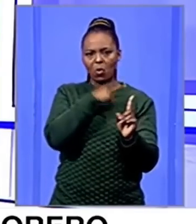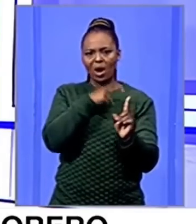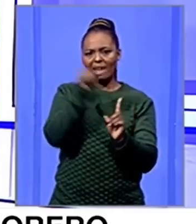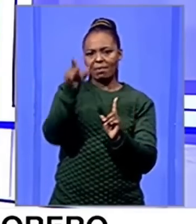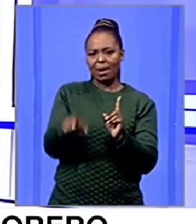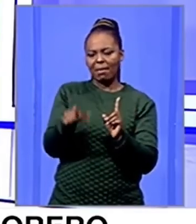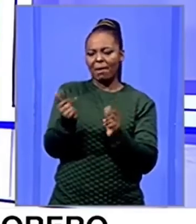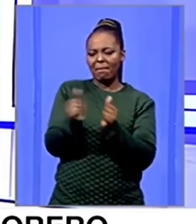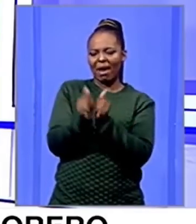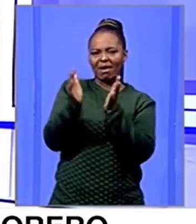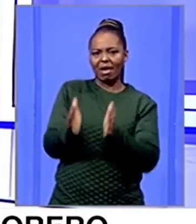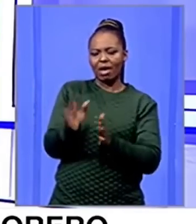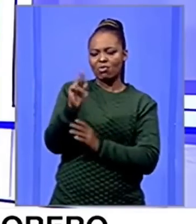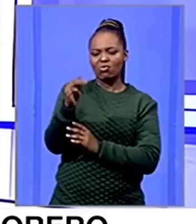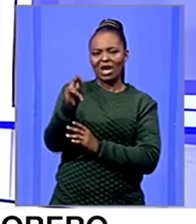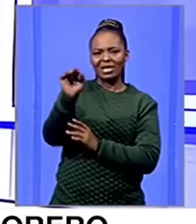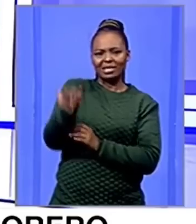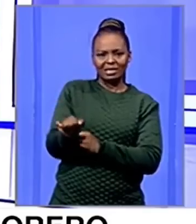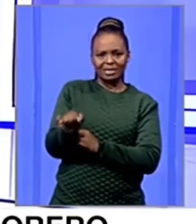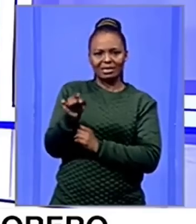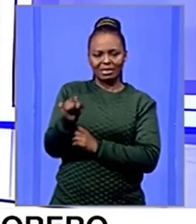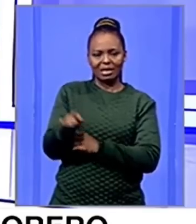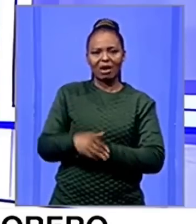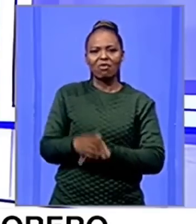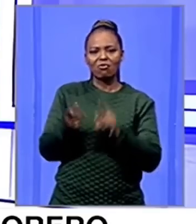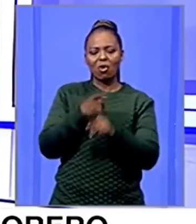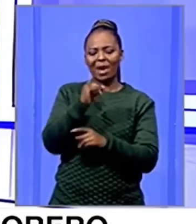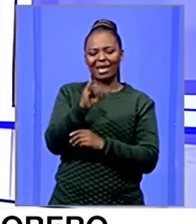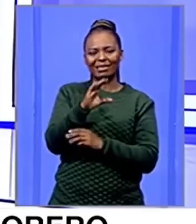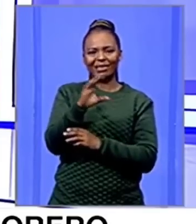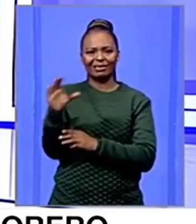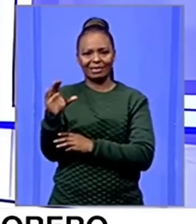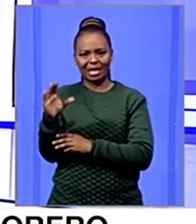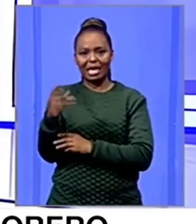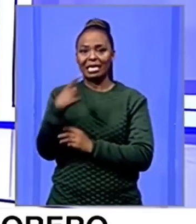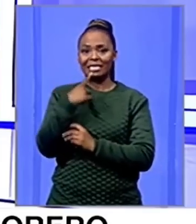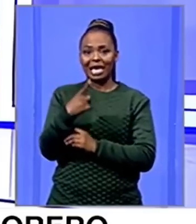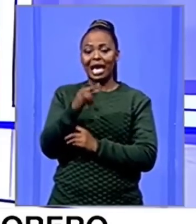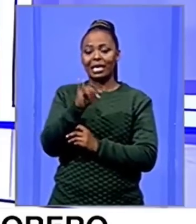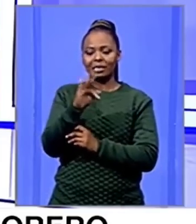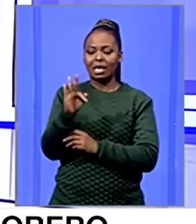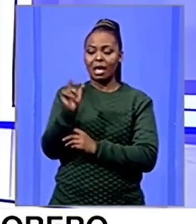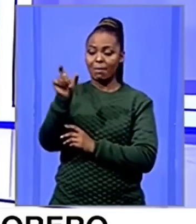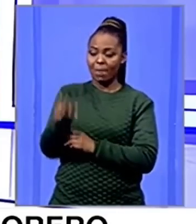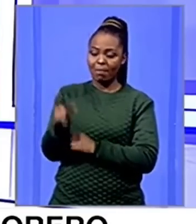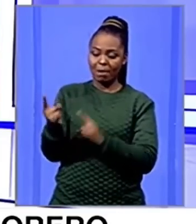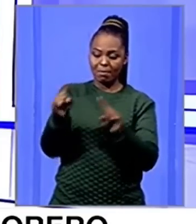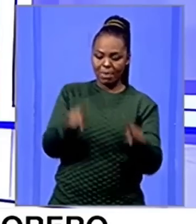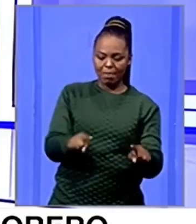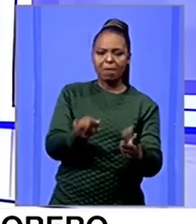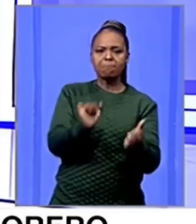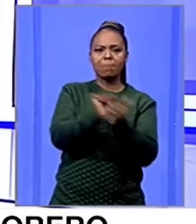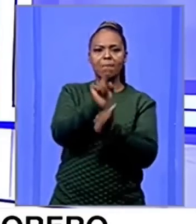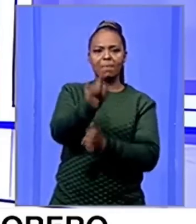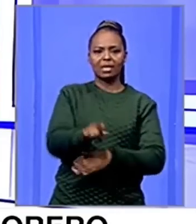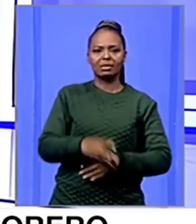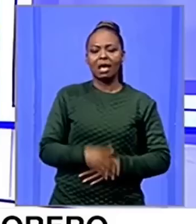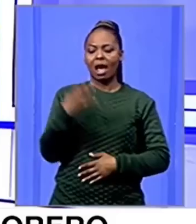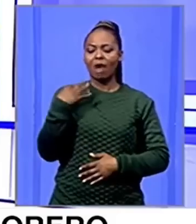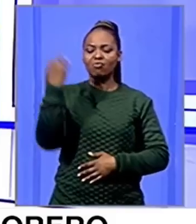kemo wa Russia Vladimir Putin wa kgotlatshekelo ya boditšhabatšhaba ICC wa gore Putin a tshwarwe. Morero o tla reediwa